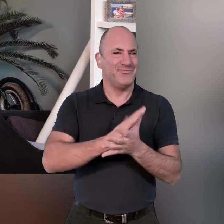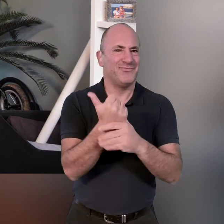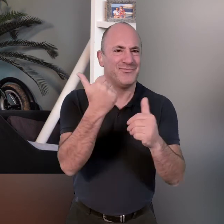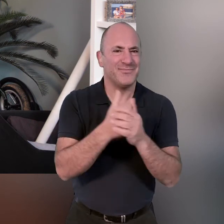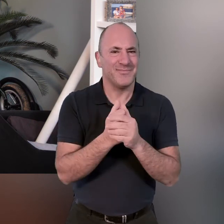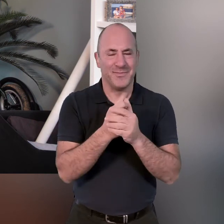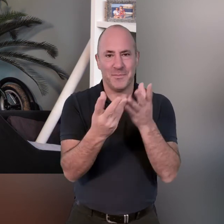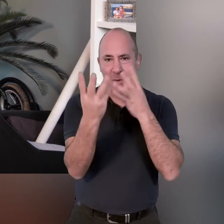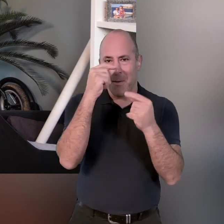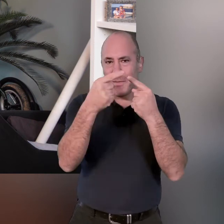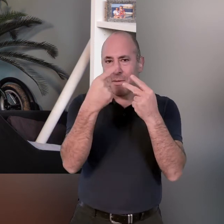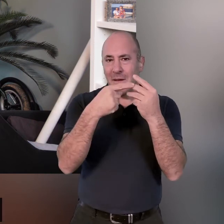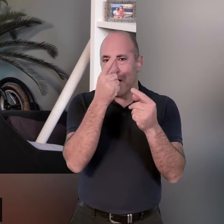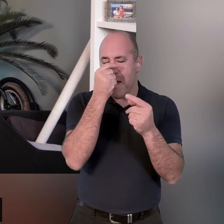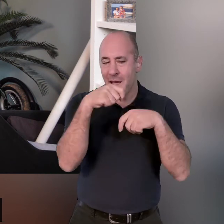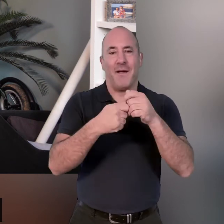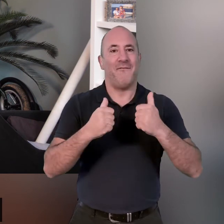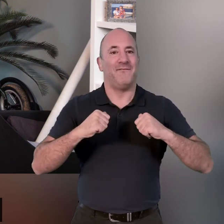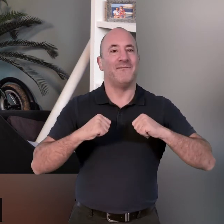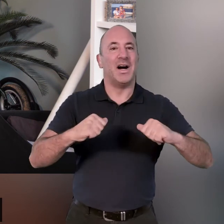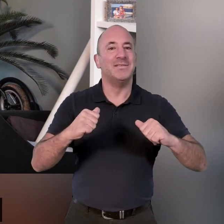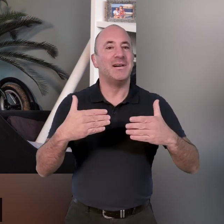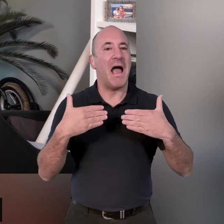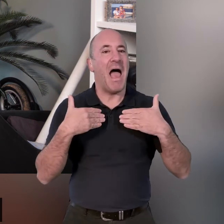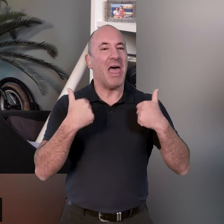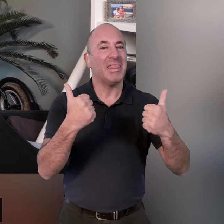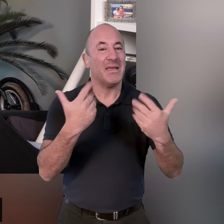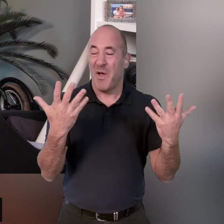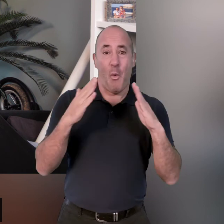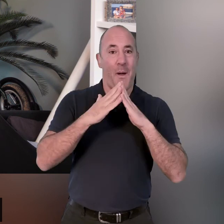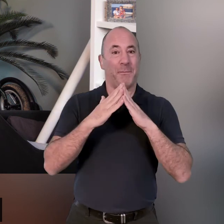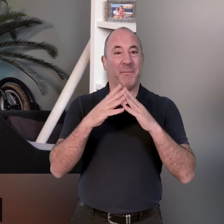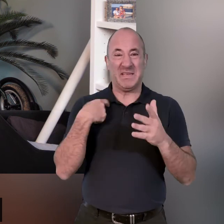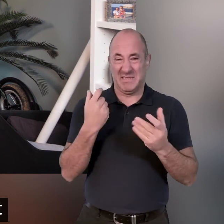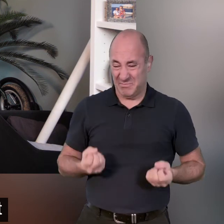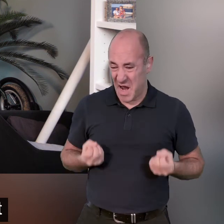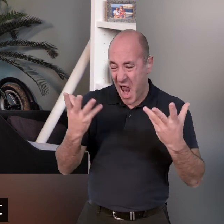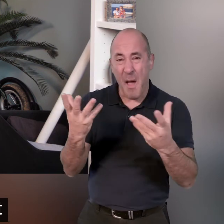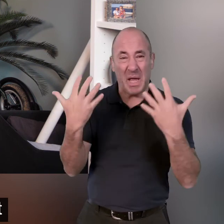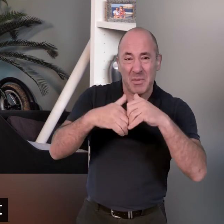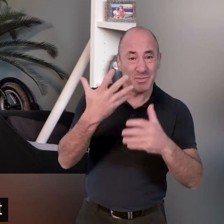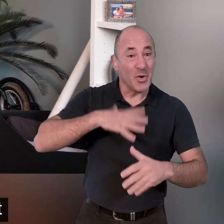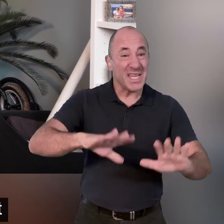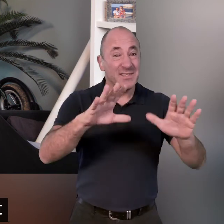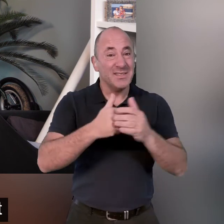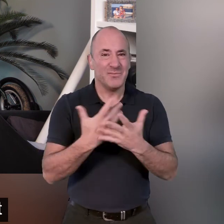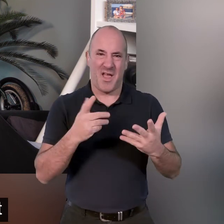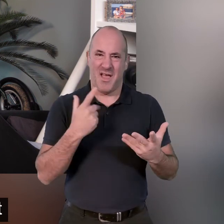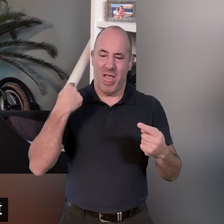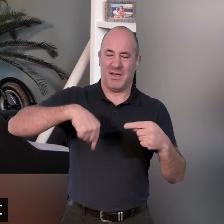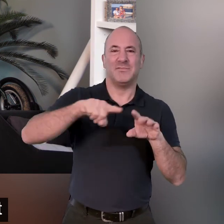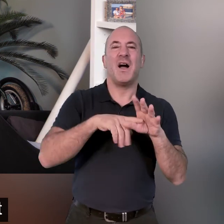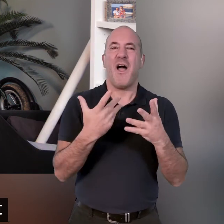able to teach you these things and to give you the tools that you need to be able to get fit and healthy within your own home without spending a